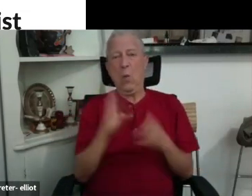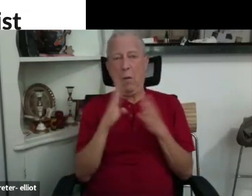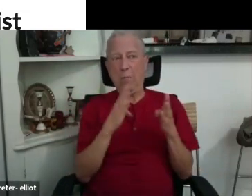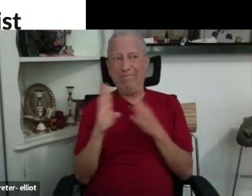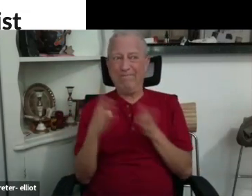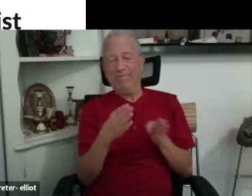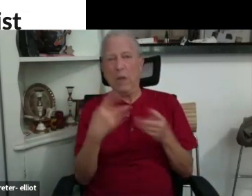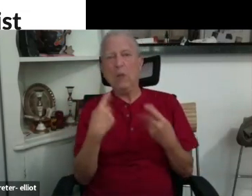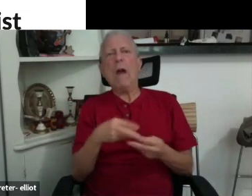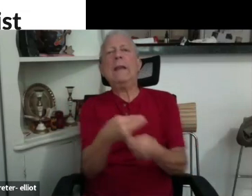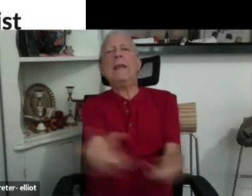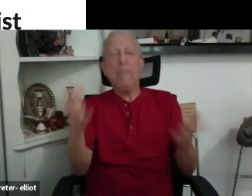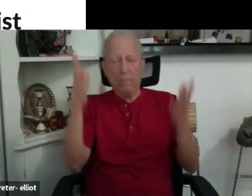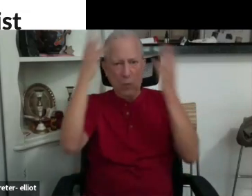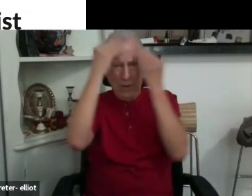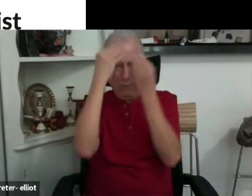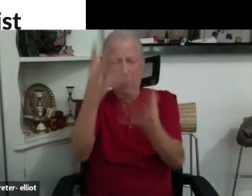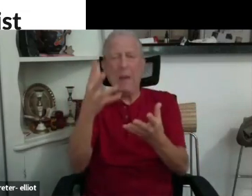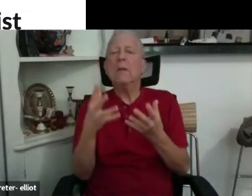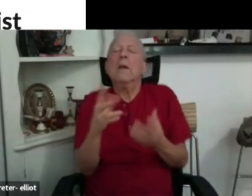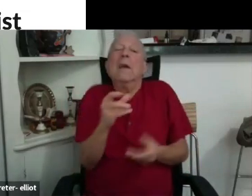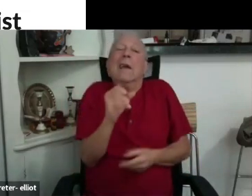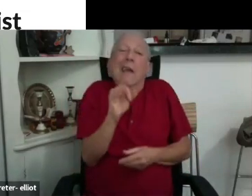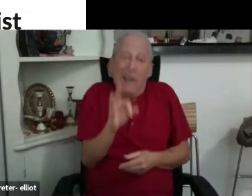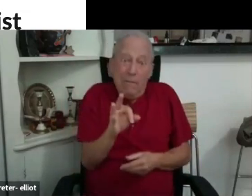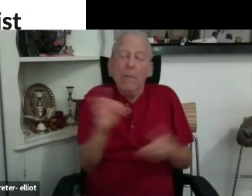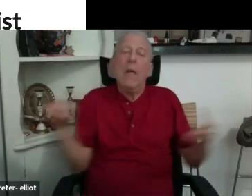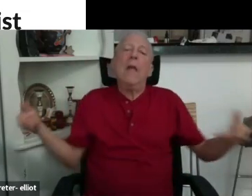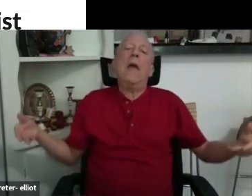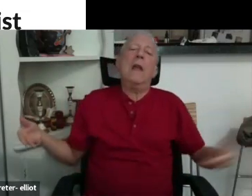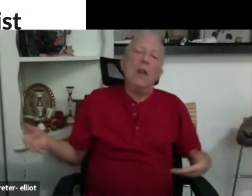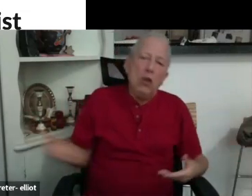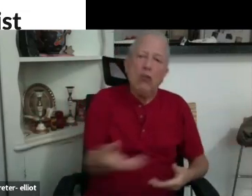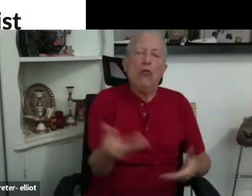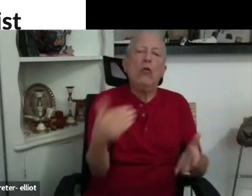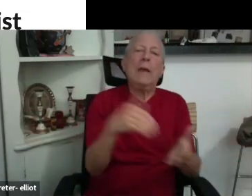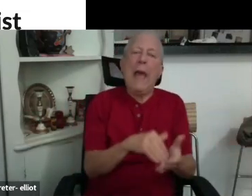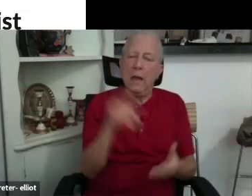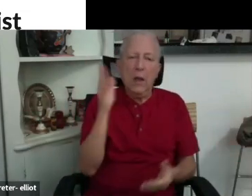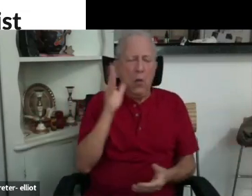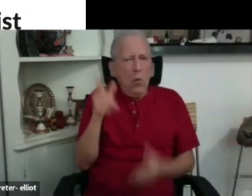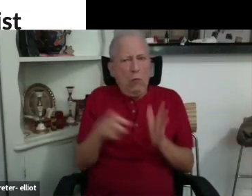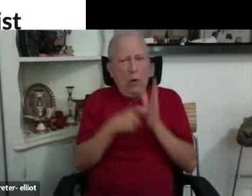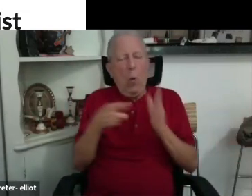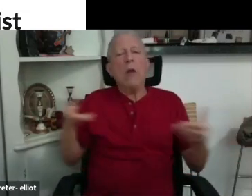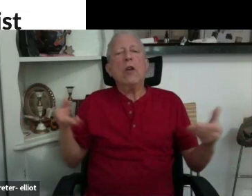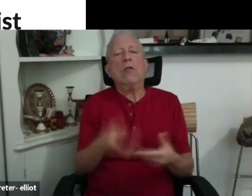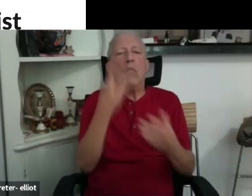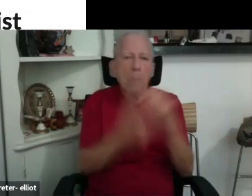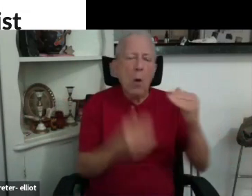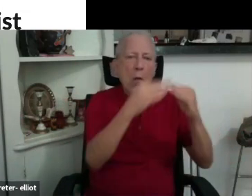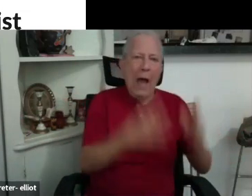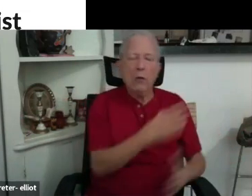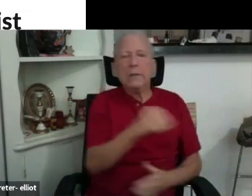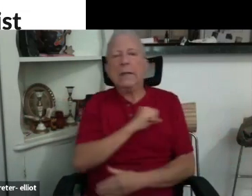Giving people information for if it's reintroduced. It would have to be reintroduced in both the House and the Senate this congressional